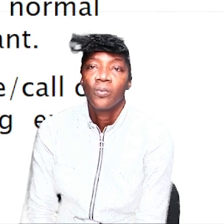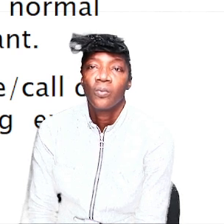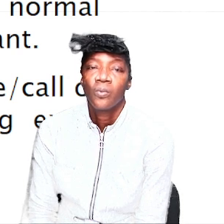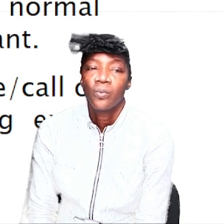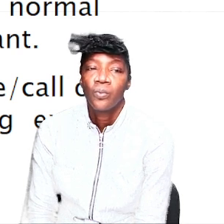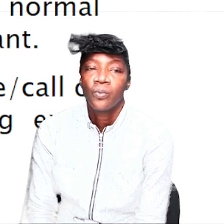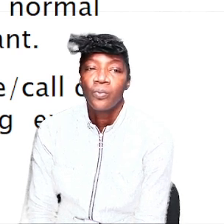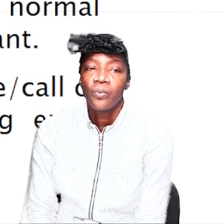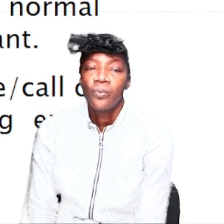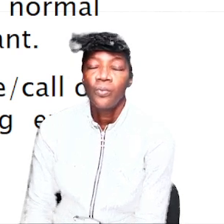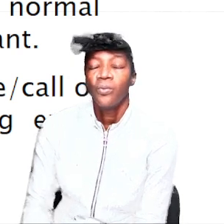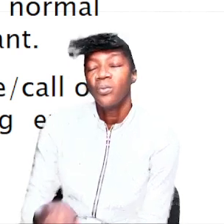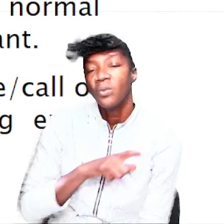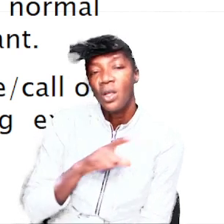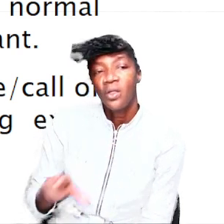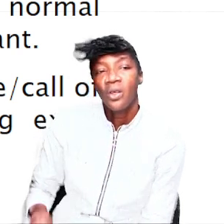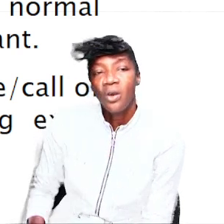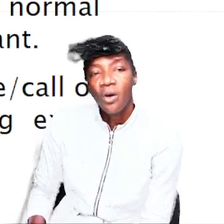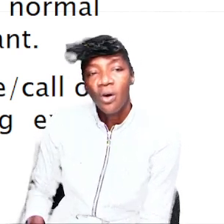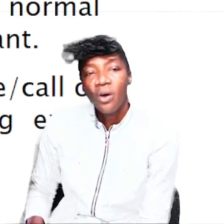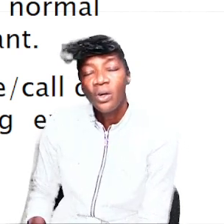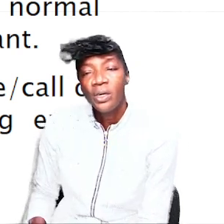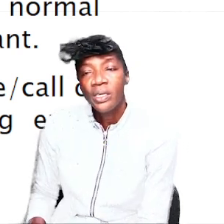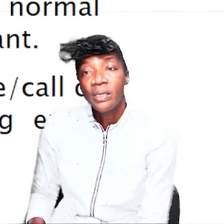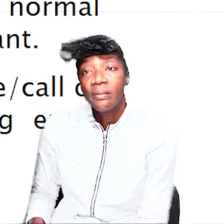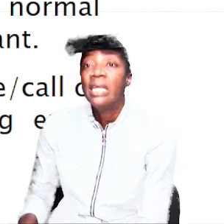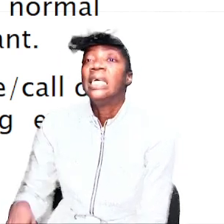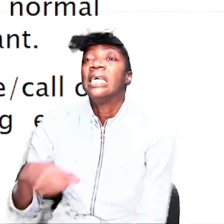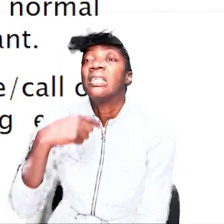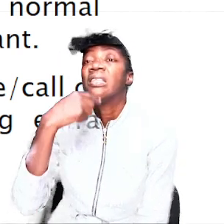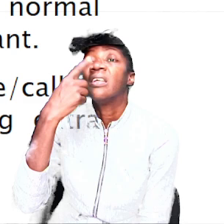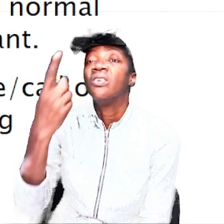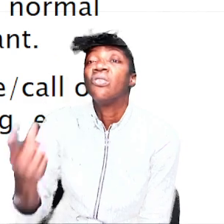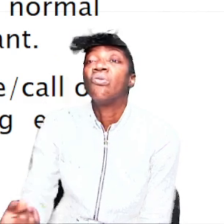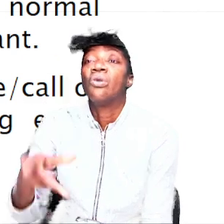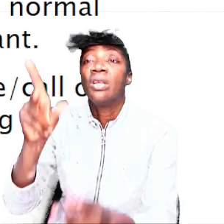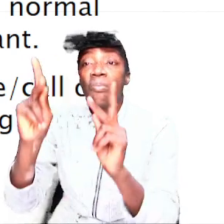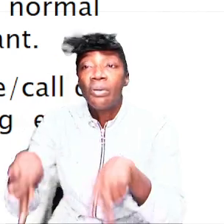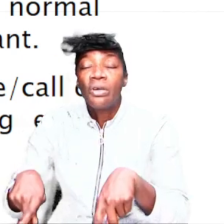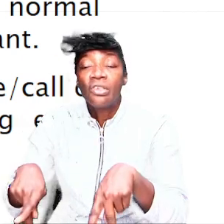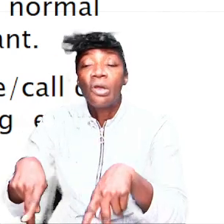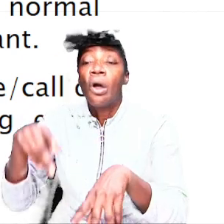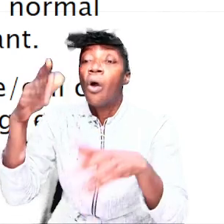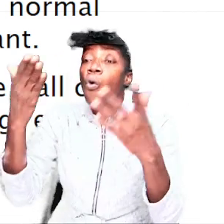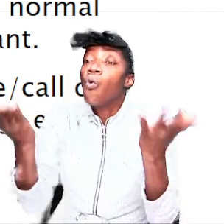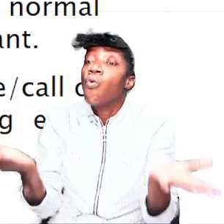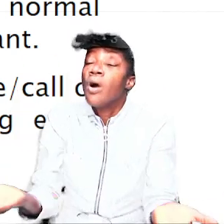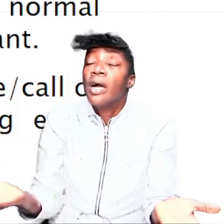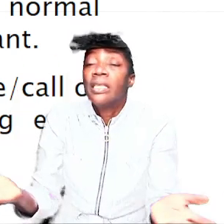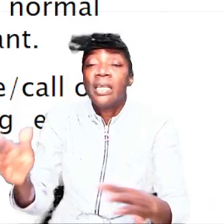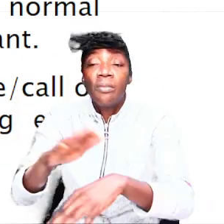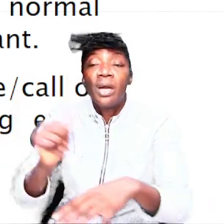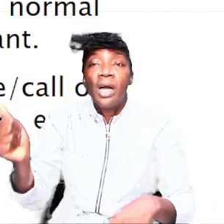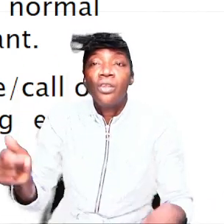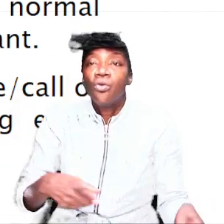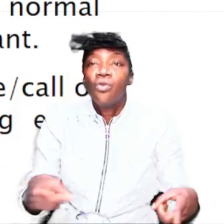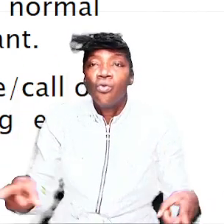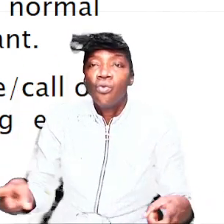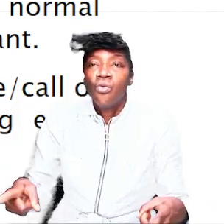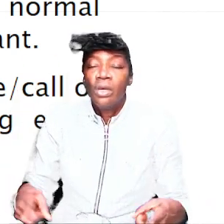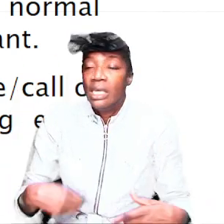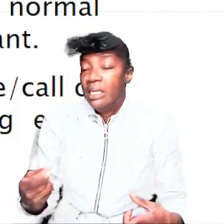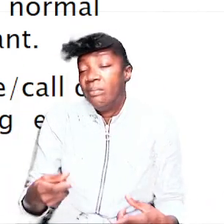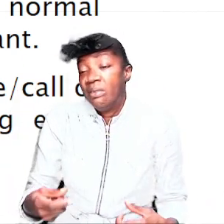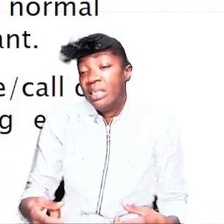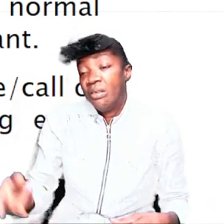So the Lord has a way to effectively communicate to the individual what he calls him to do. He said to Peter, come with me